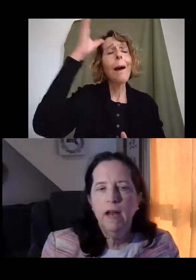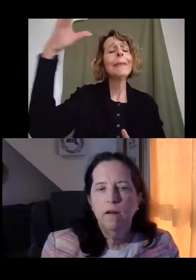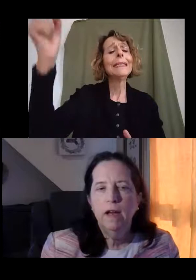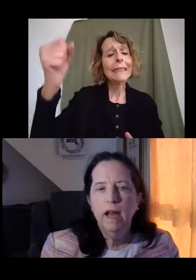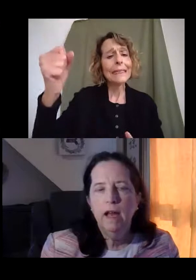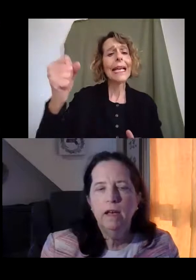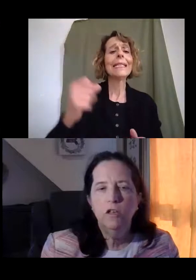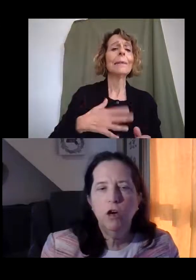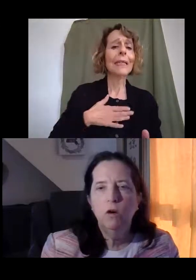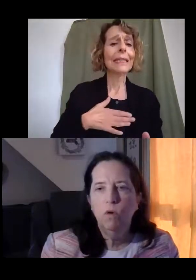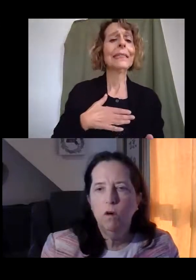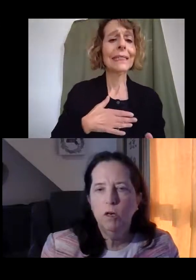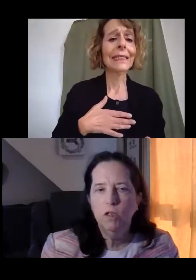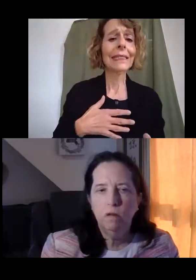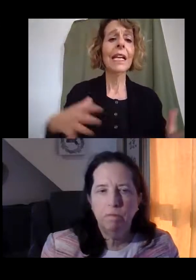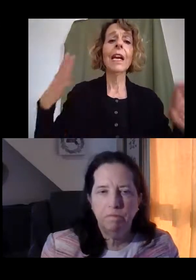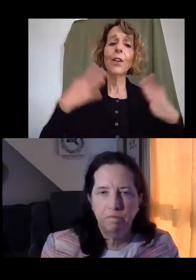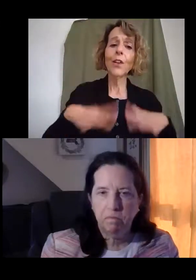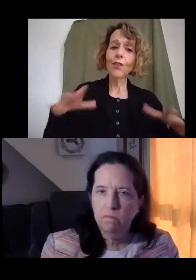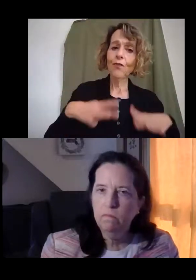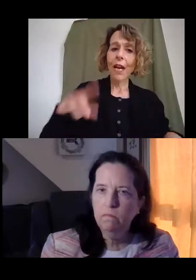want to carry hand and toe warmers.